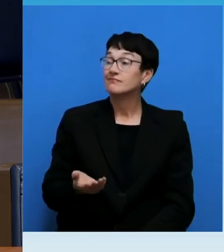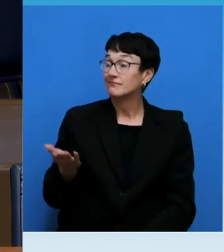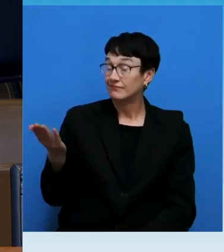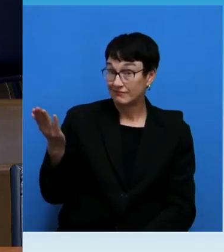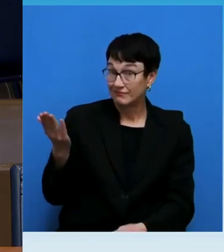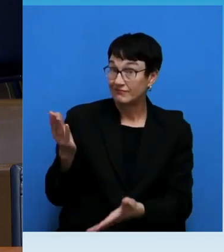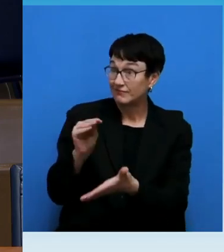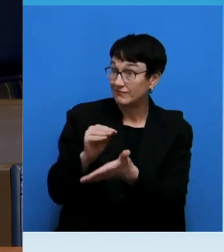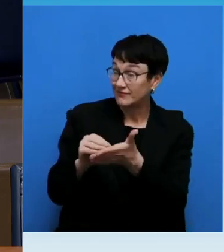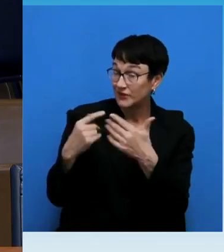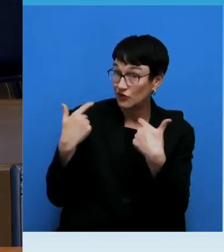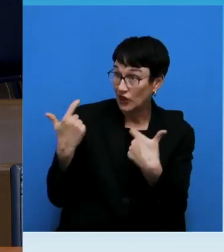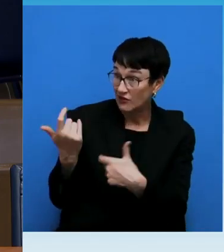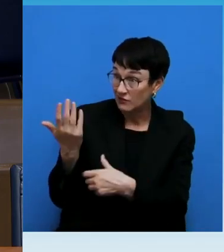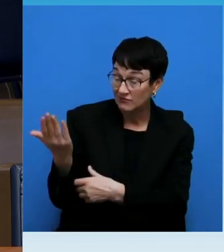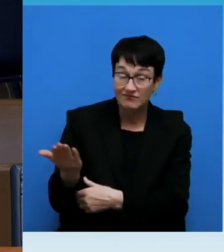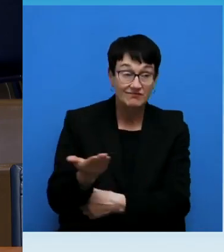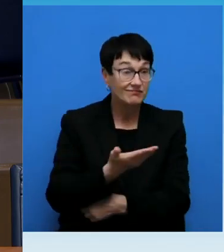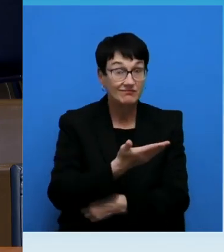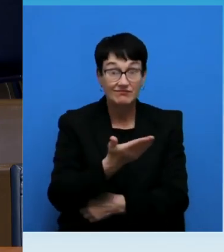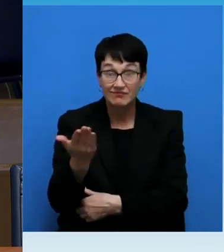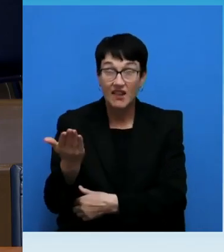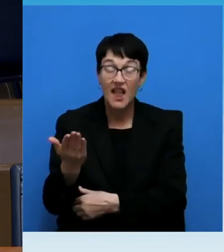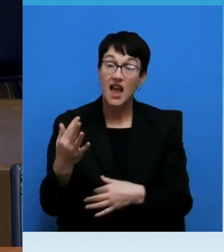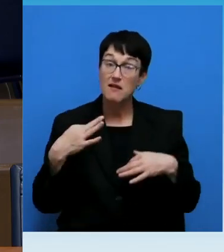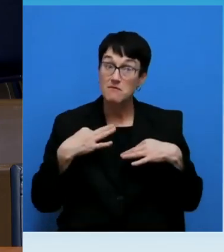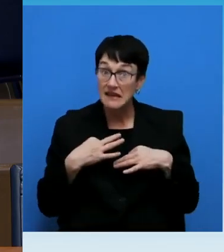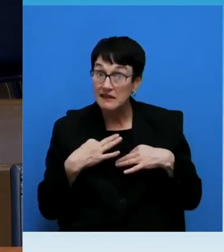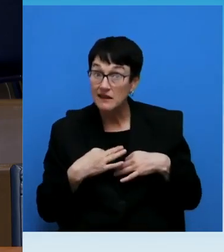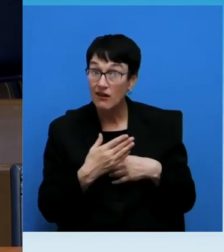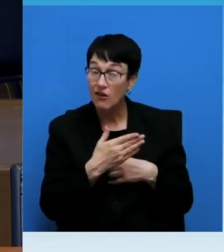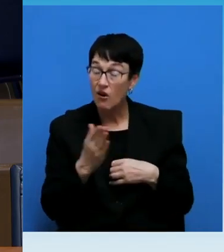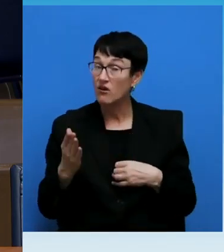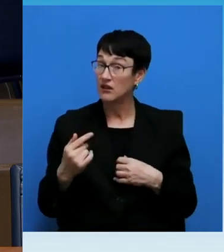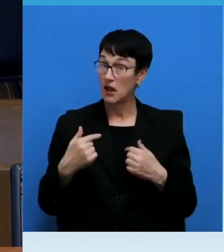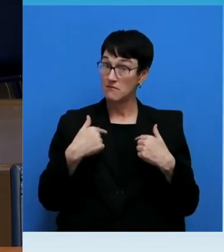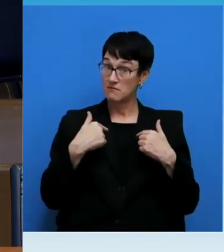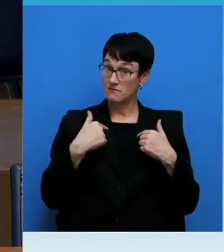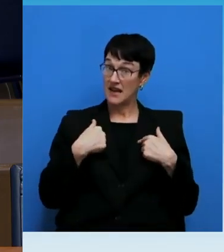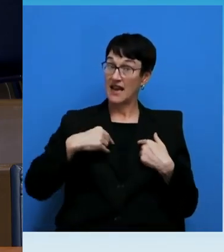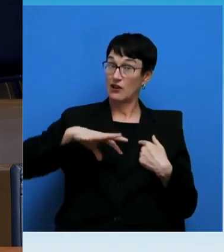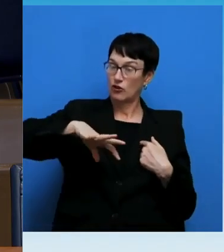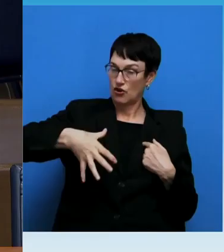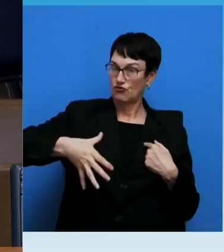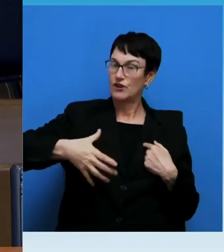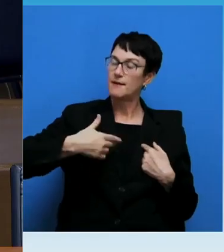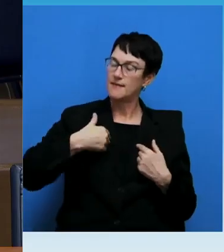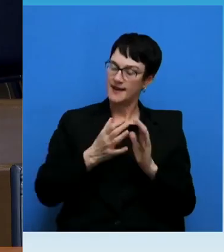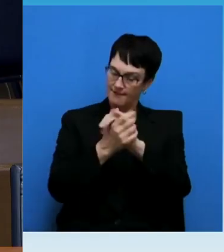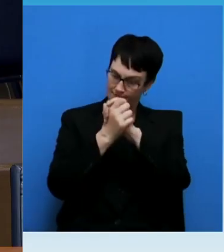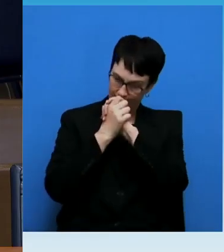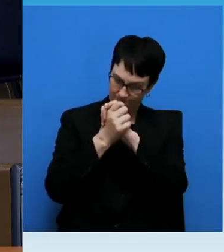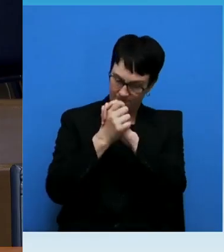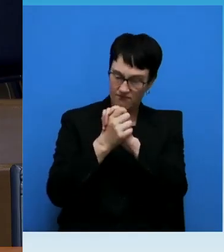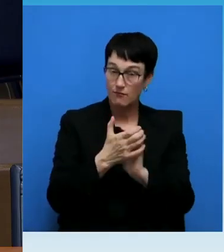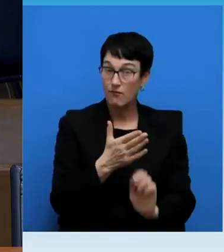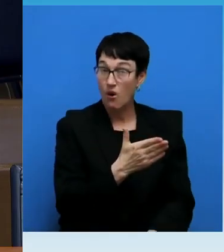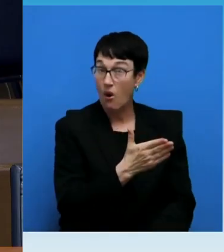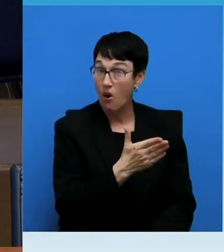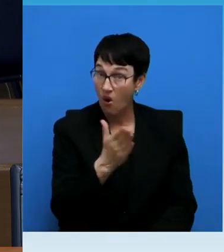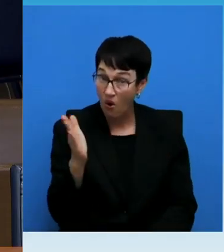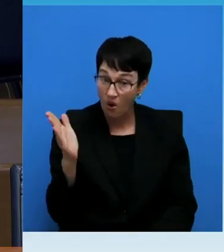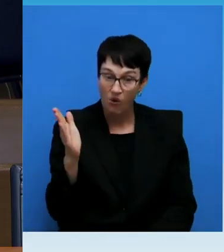of Lesotho, I extend sincere appreciation to all participants, partners, and co-organizers, in